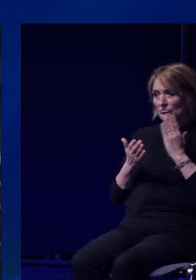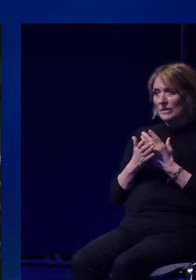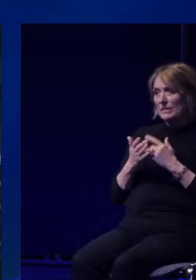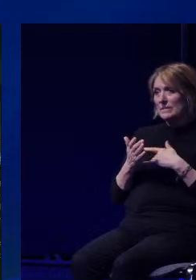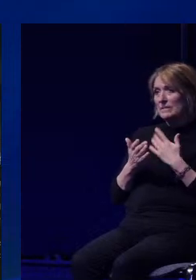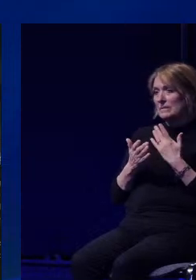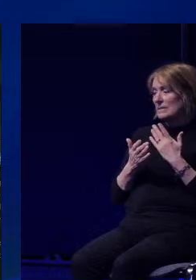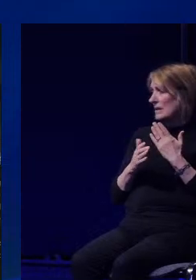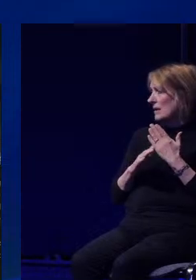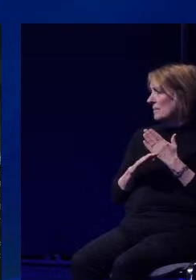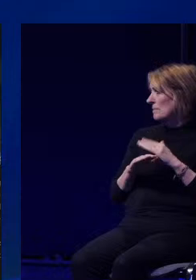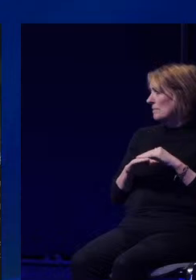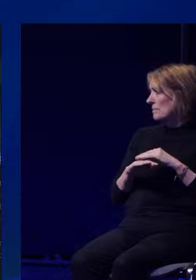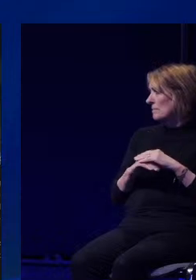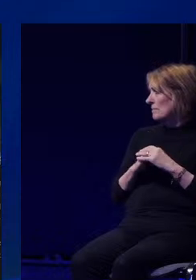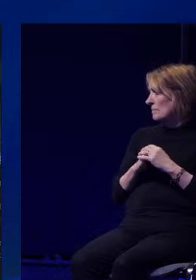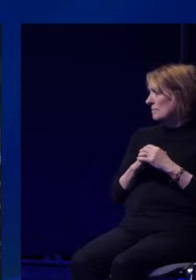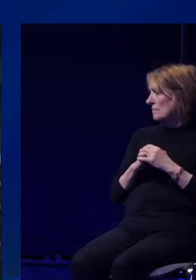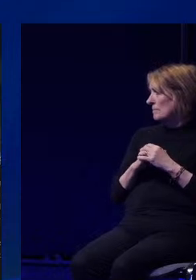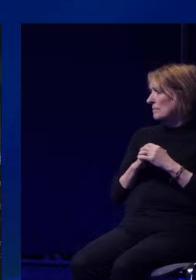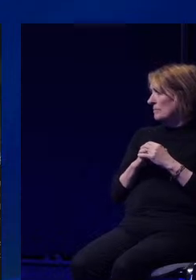what? I'm gonna go on 50.